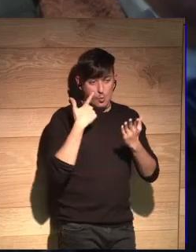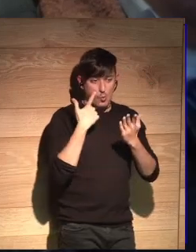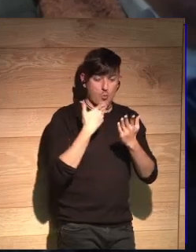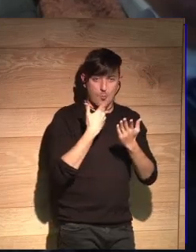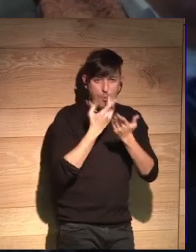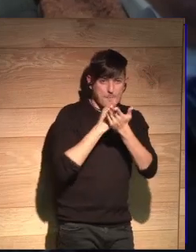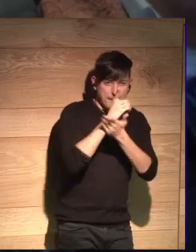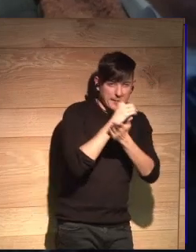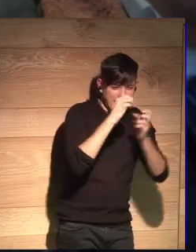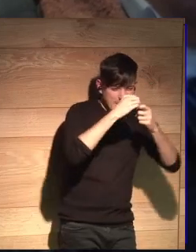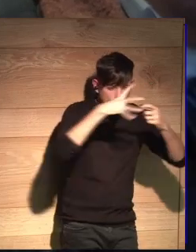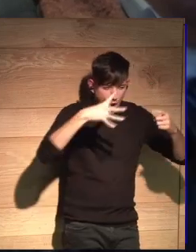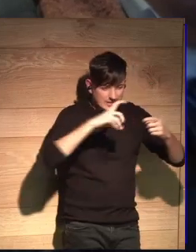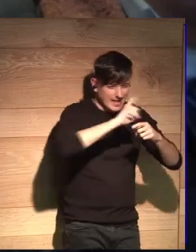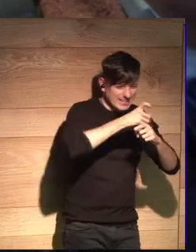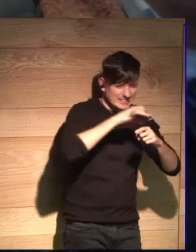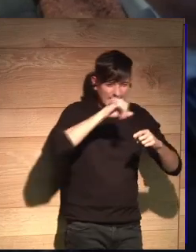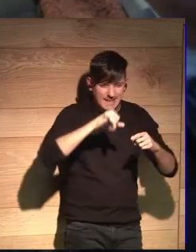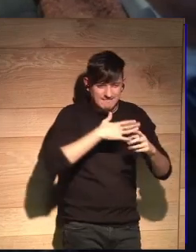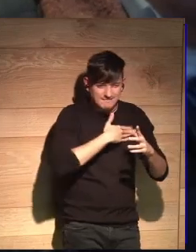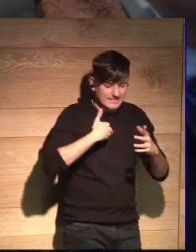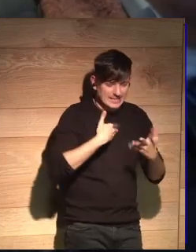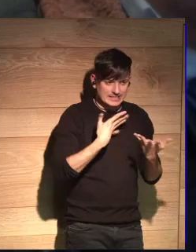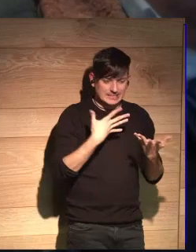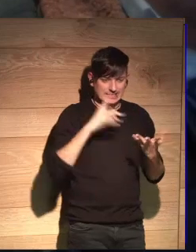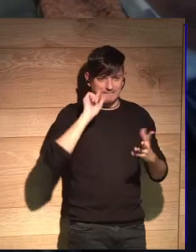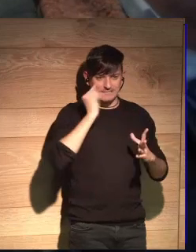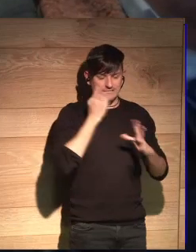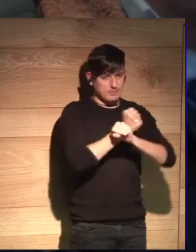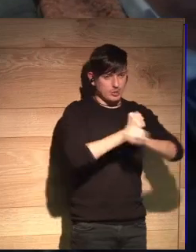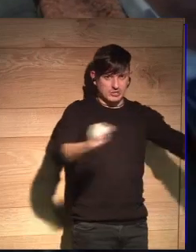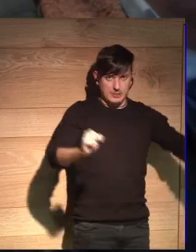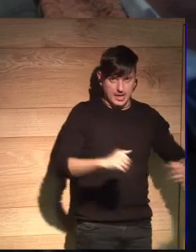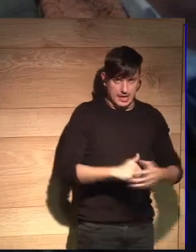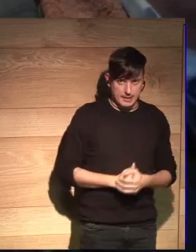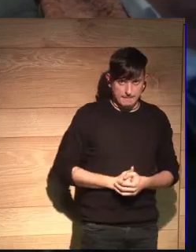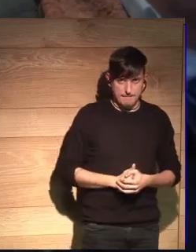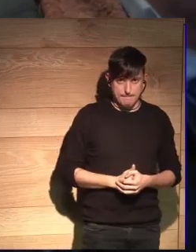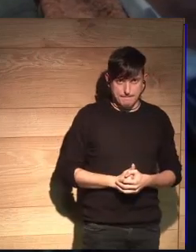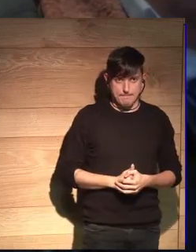of neurons, X, Y, and so on, and he found out that it was impossible.